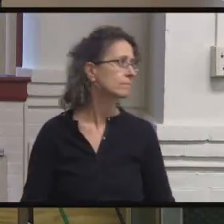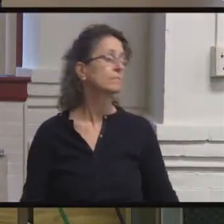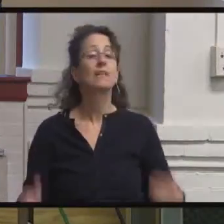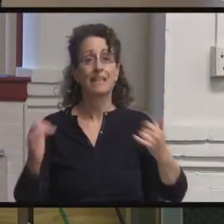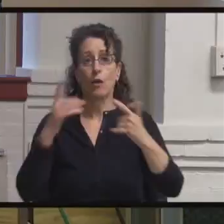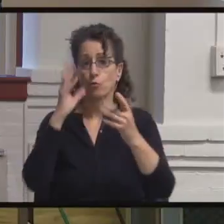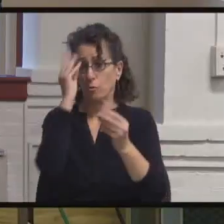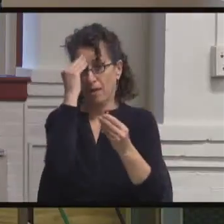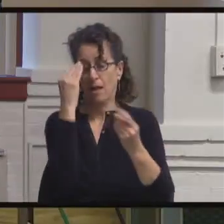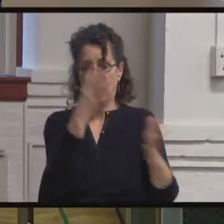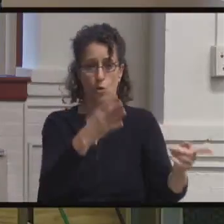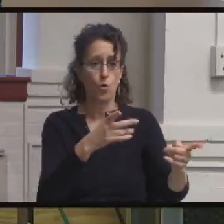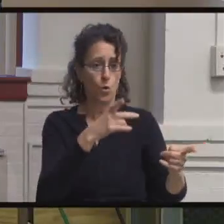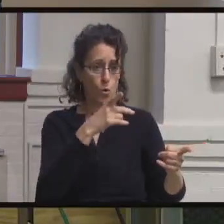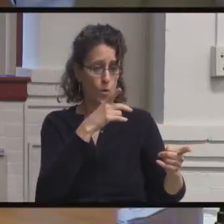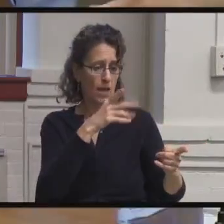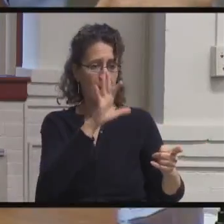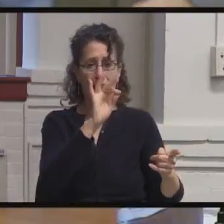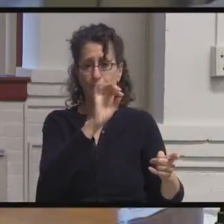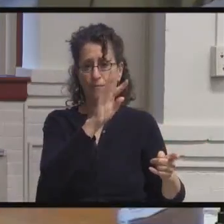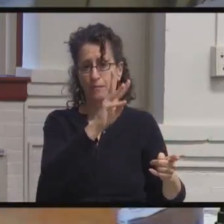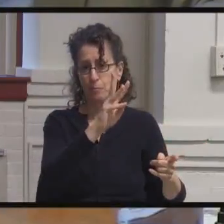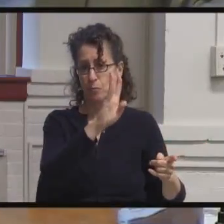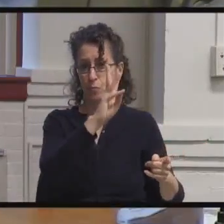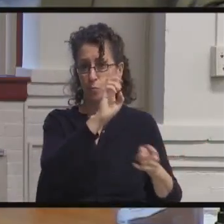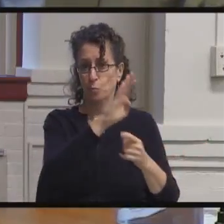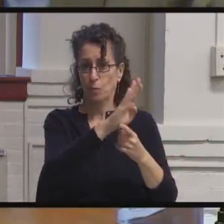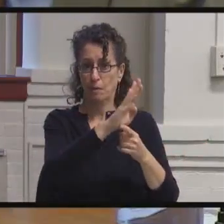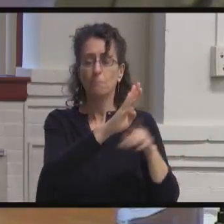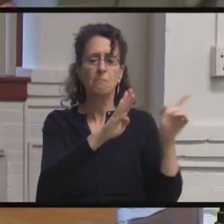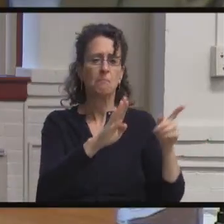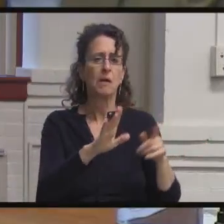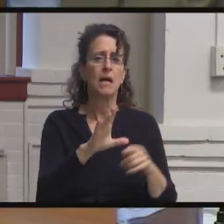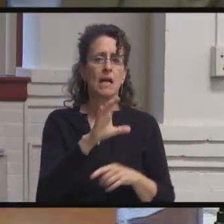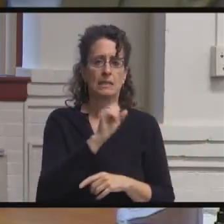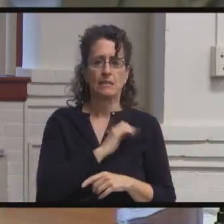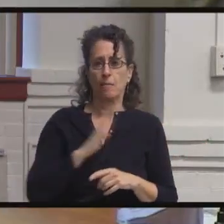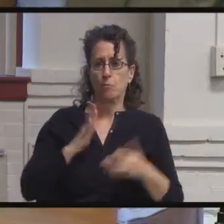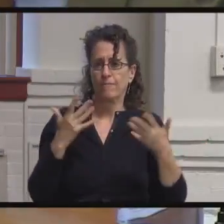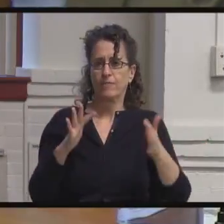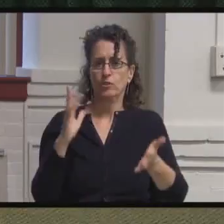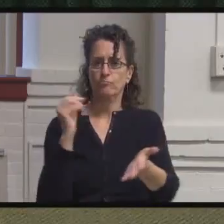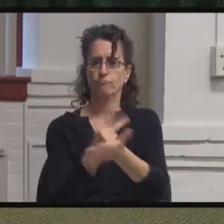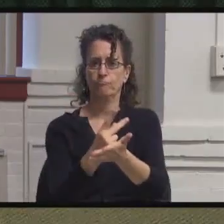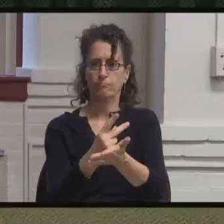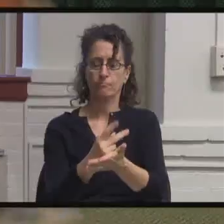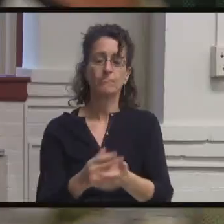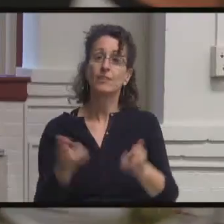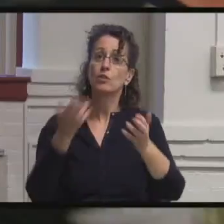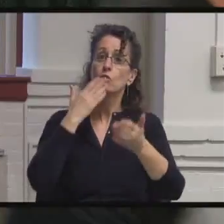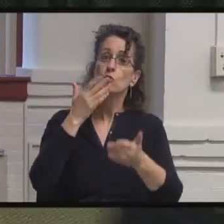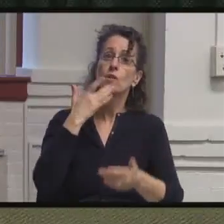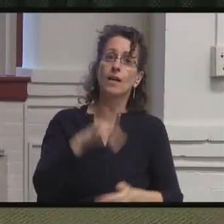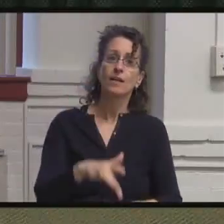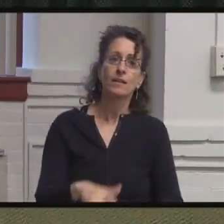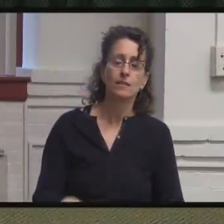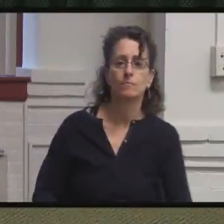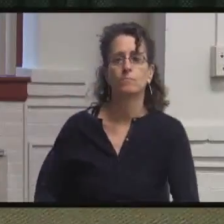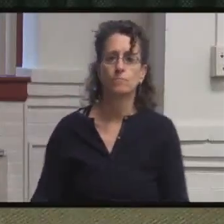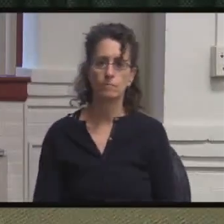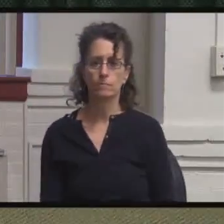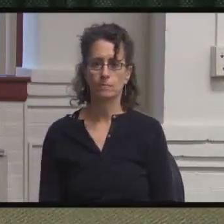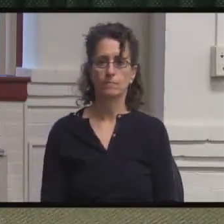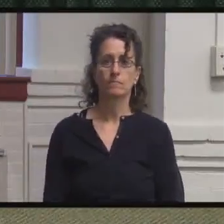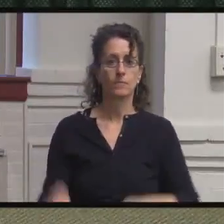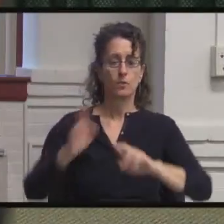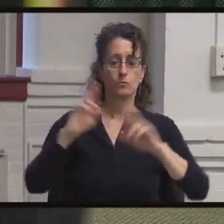that's all we need. Yeah, hey guys. Excellent. Thank you. See you guys. Thank you so much. We're ready for, and good luck. We're